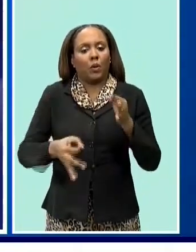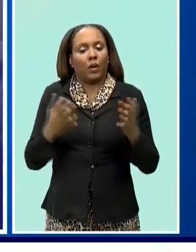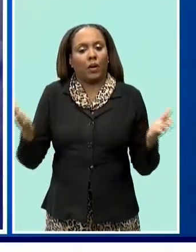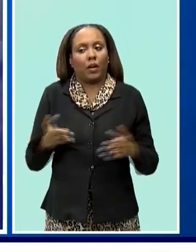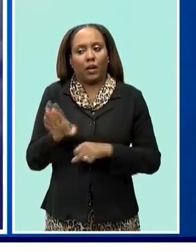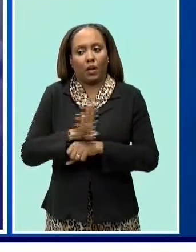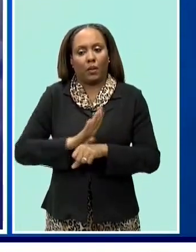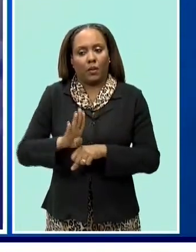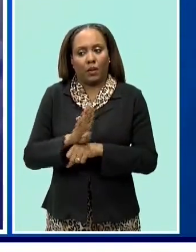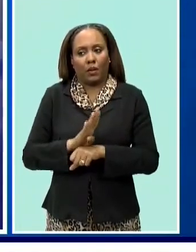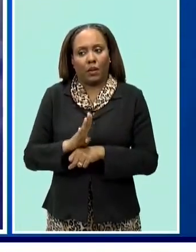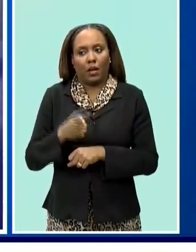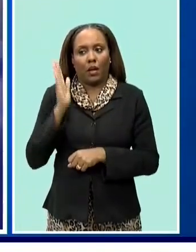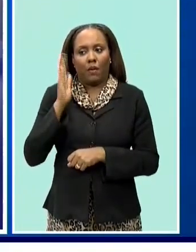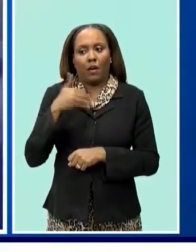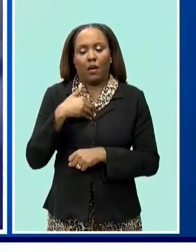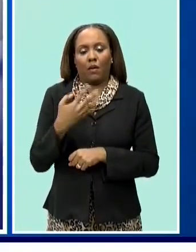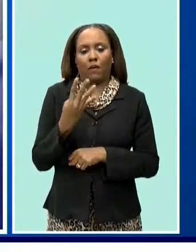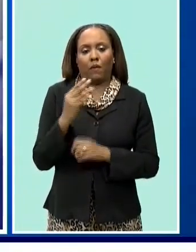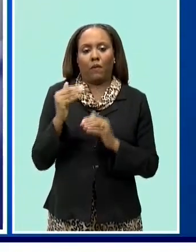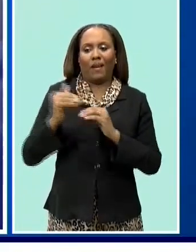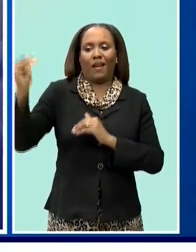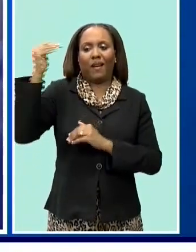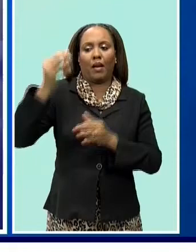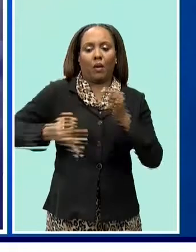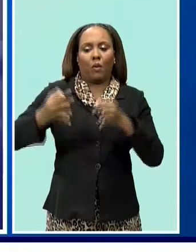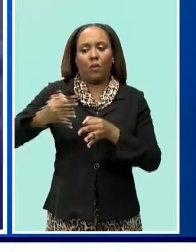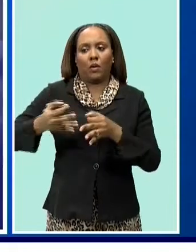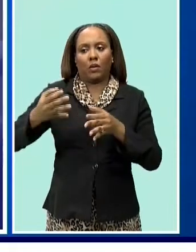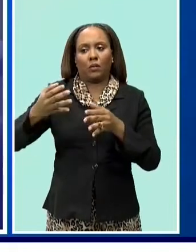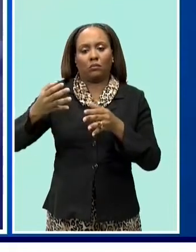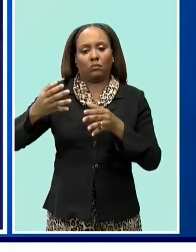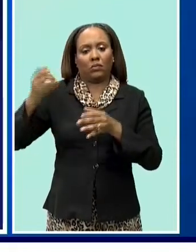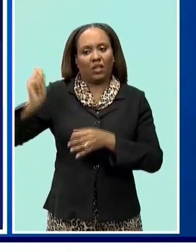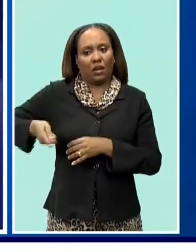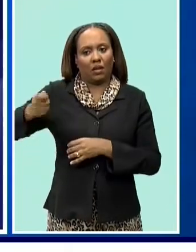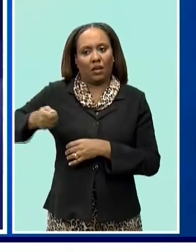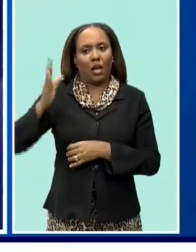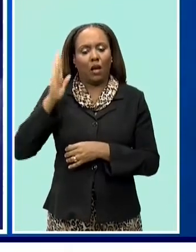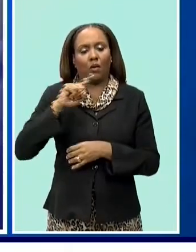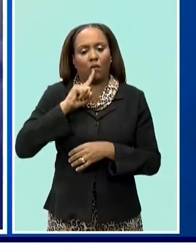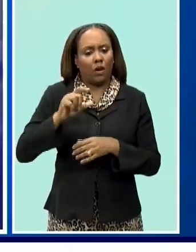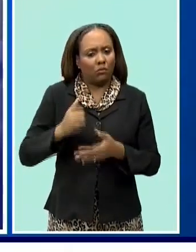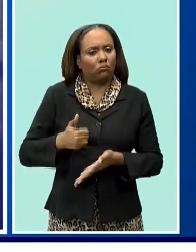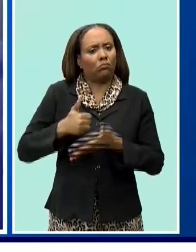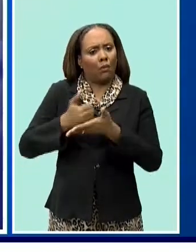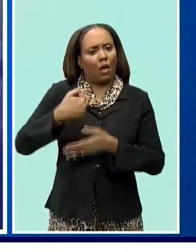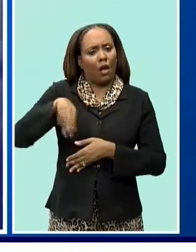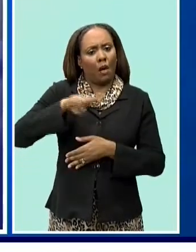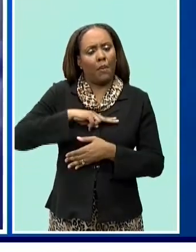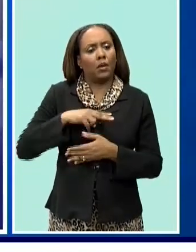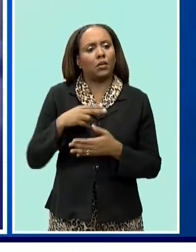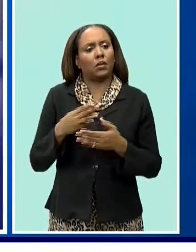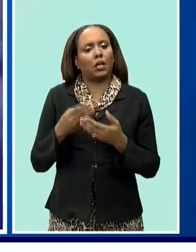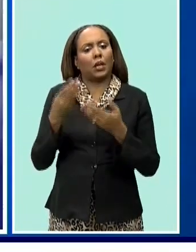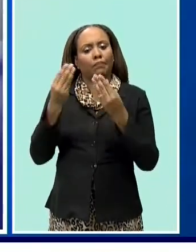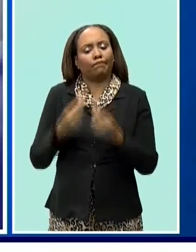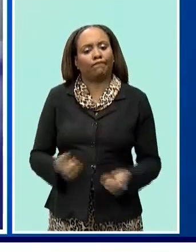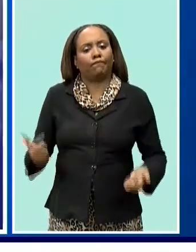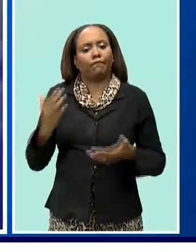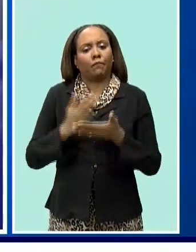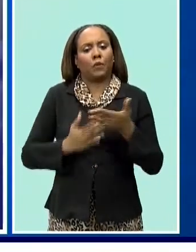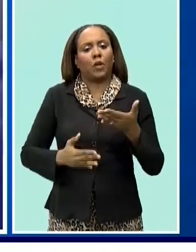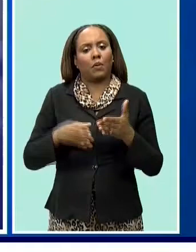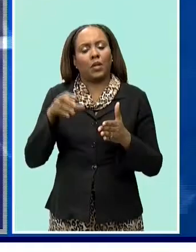at least 4 high court judges, and this will make a big difference in helping us to get our criminal trials, especially the murder trials,